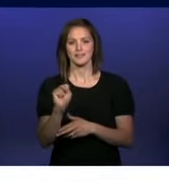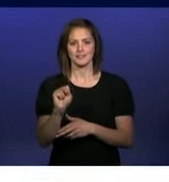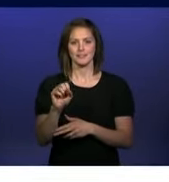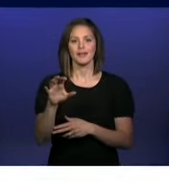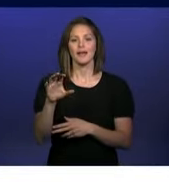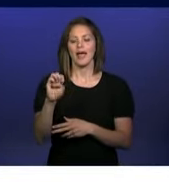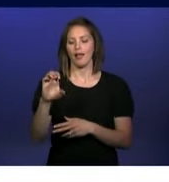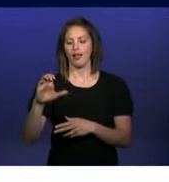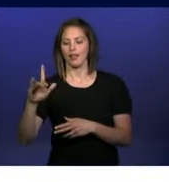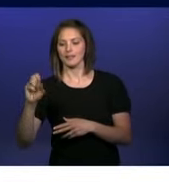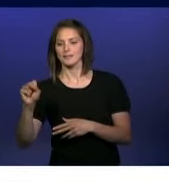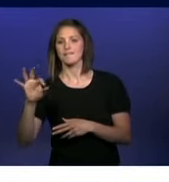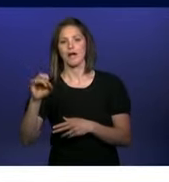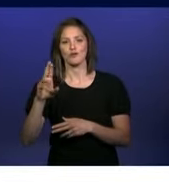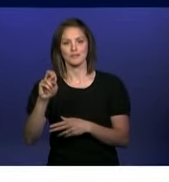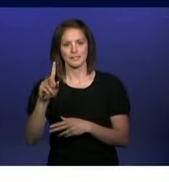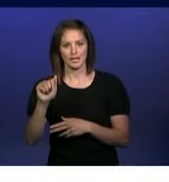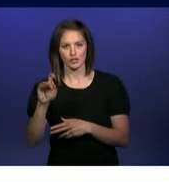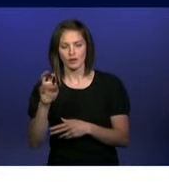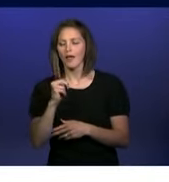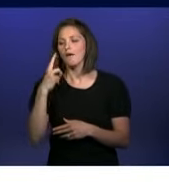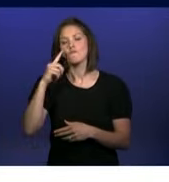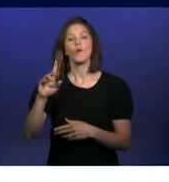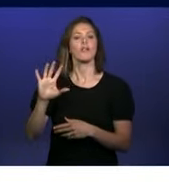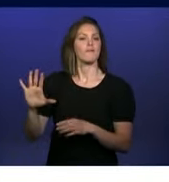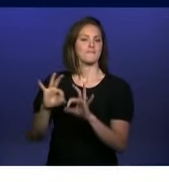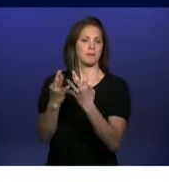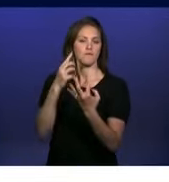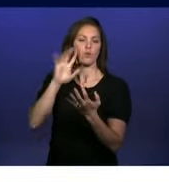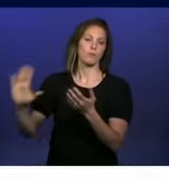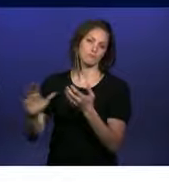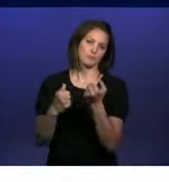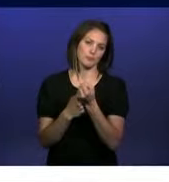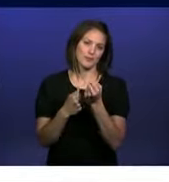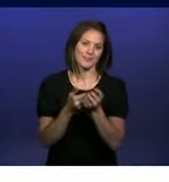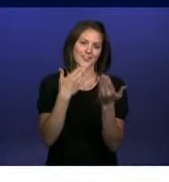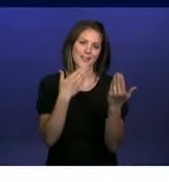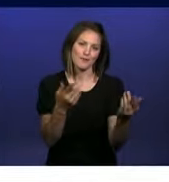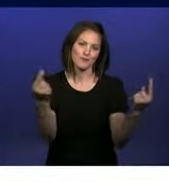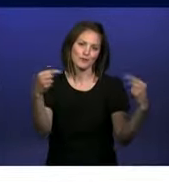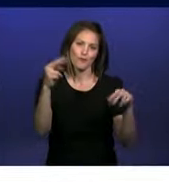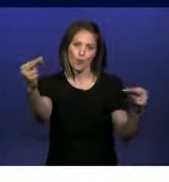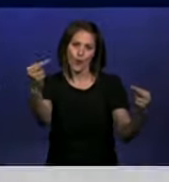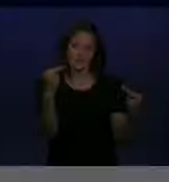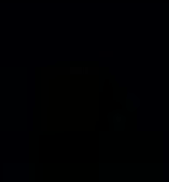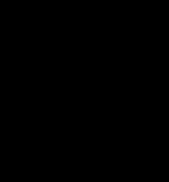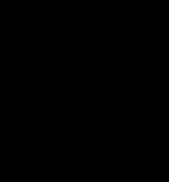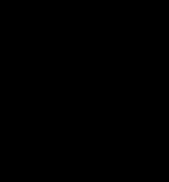Stewart Family Foundation for their generous support. Thanks so much for joining us, and have a great night.